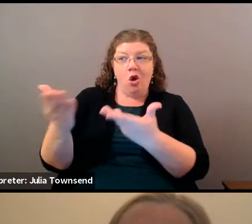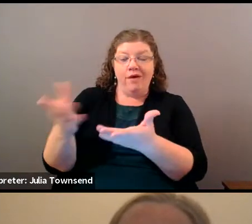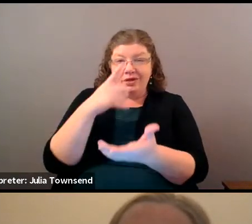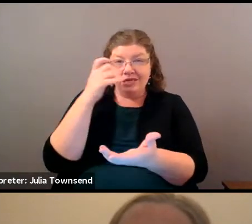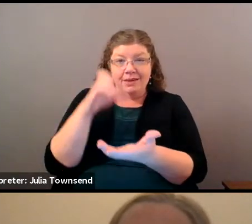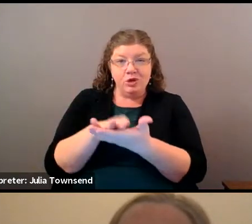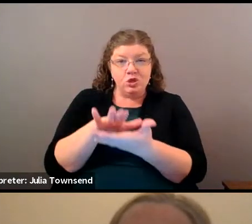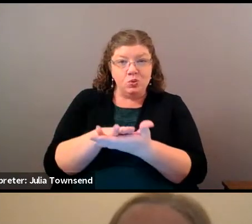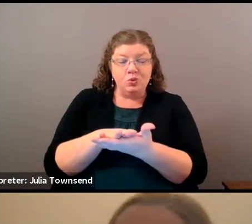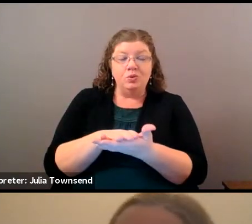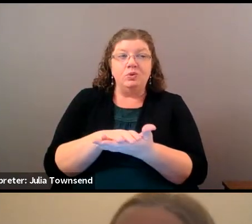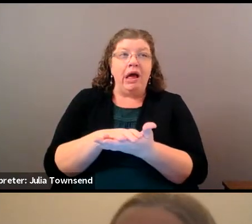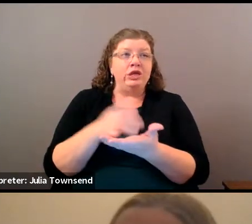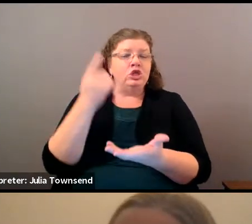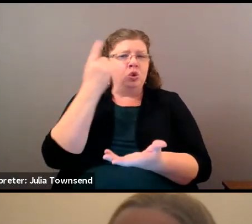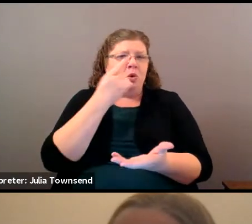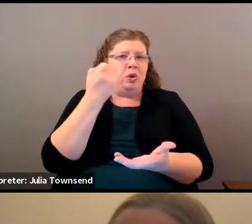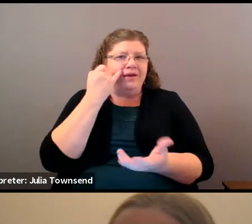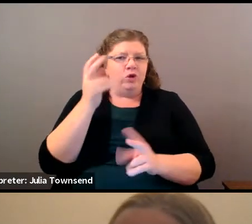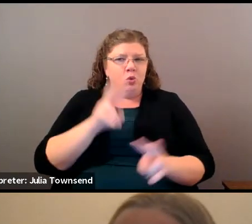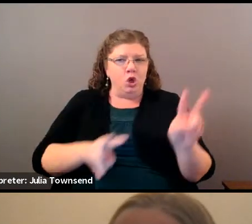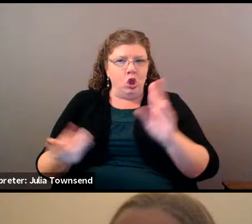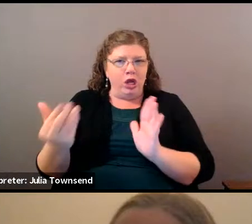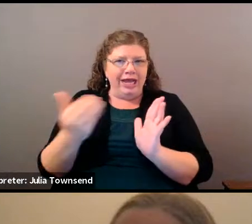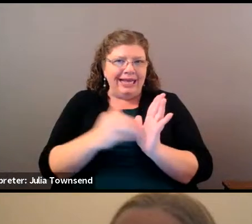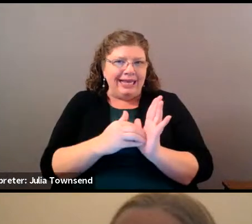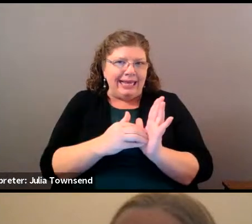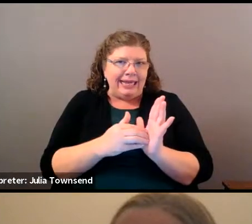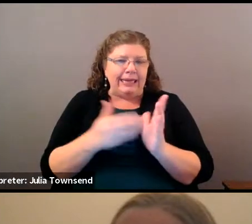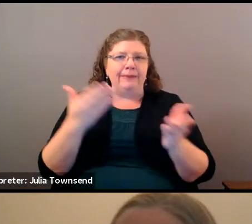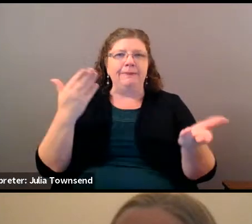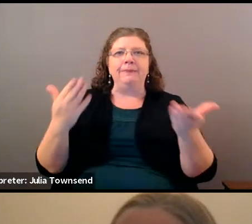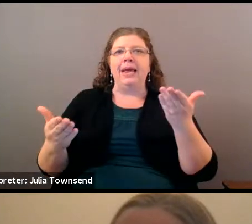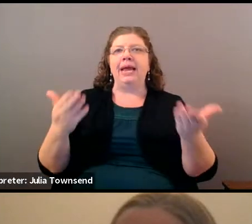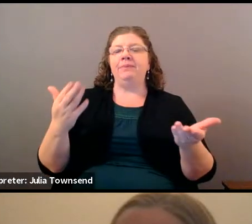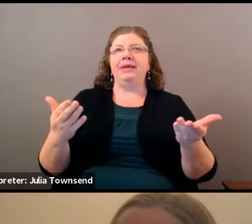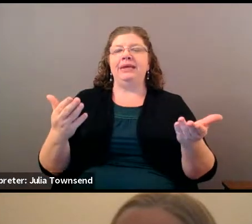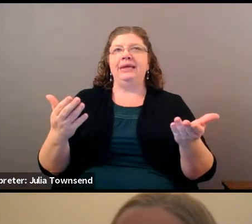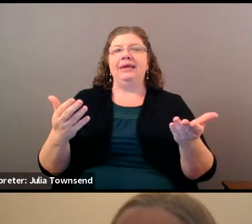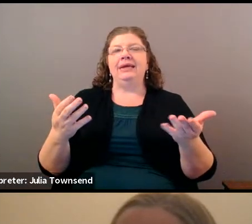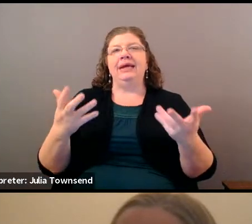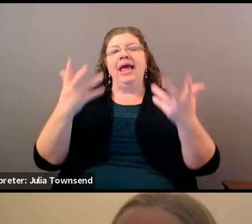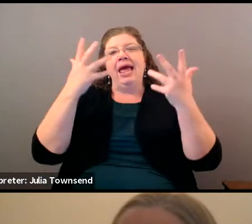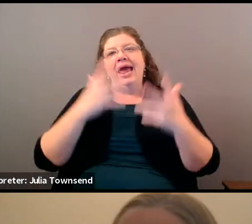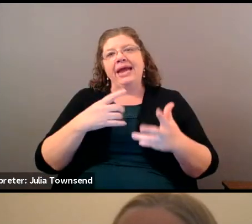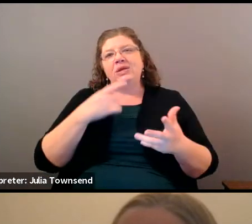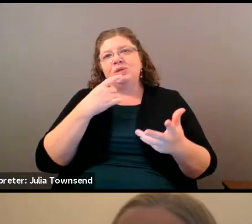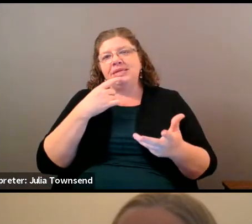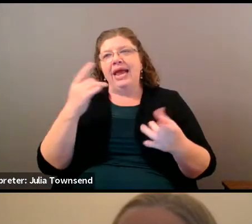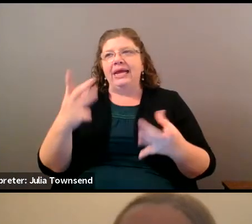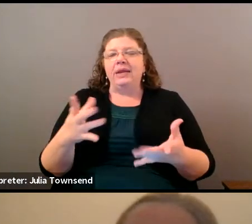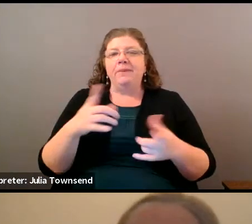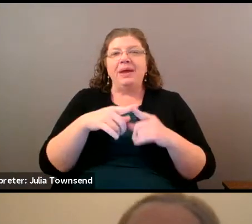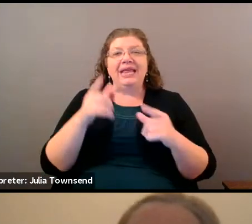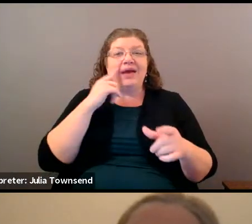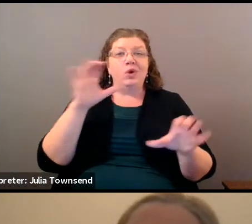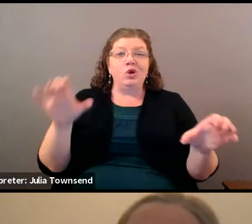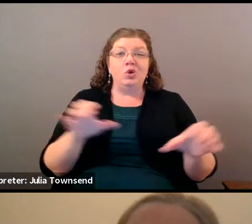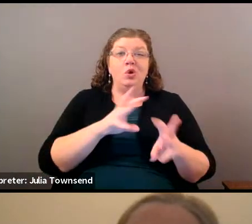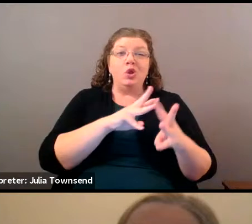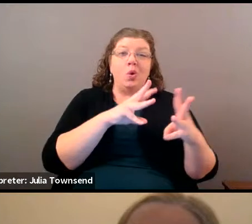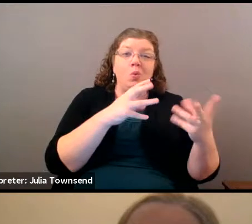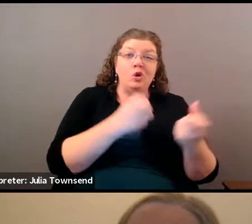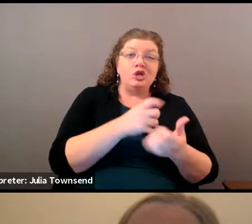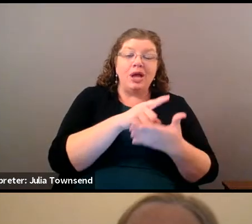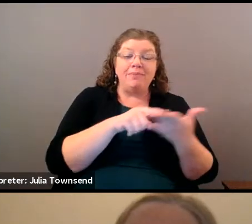I just wonder if you could look again, and maybe even, I hate to say it, but like if we can do the workshops and things, if we